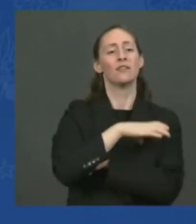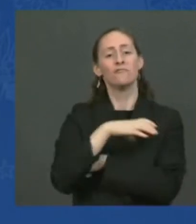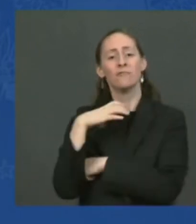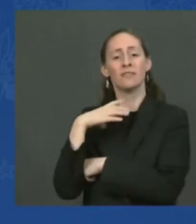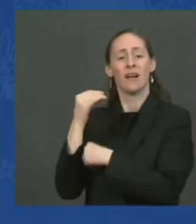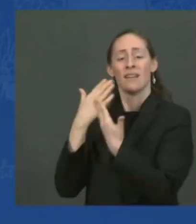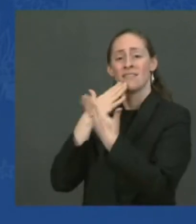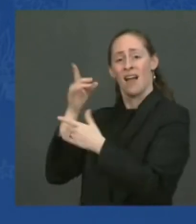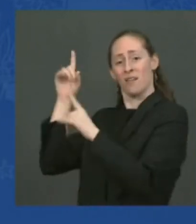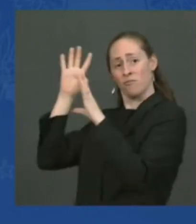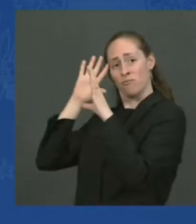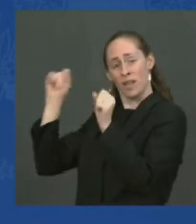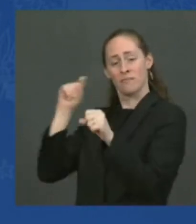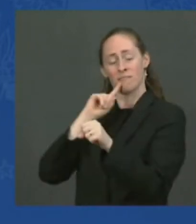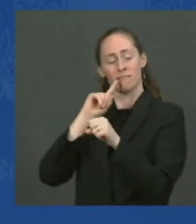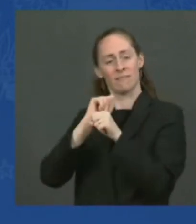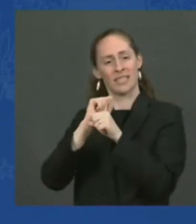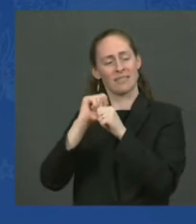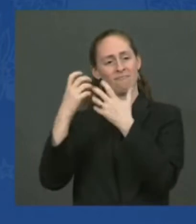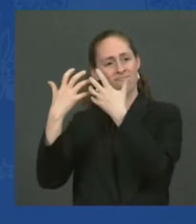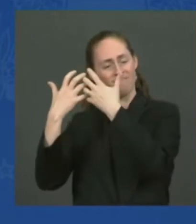a reality. Thank you.